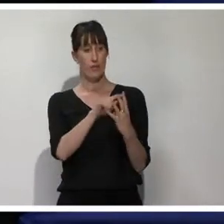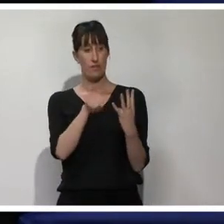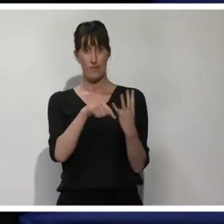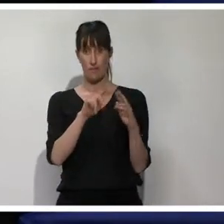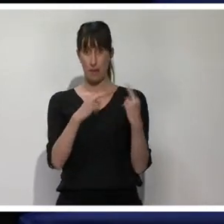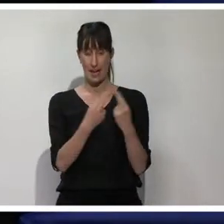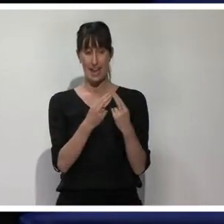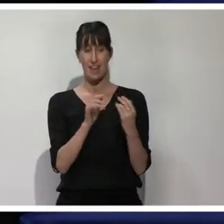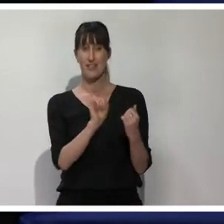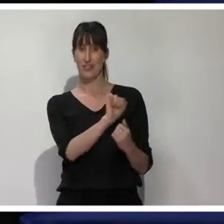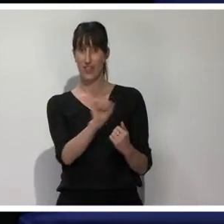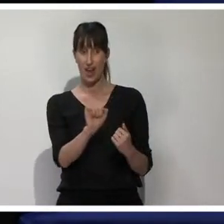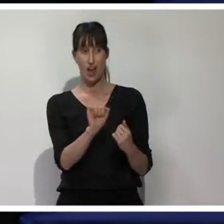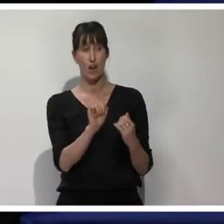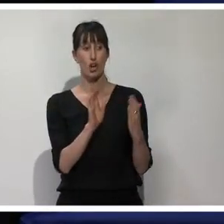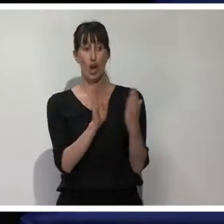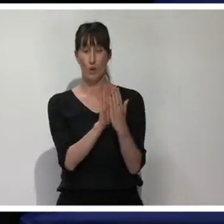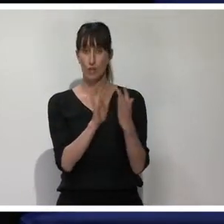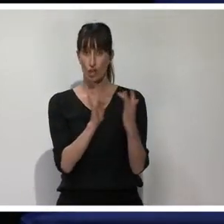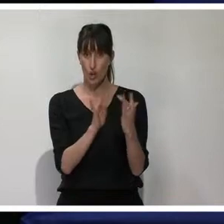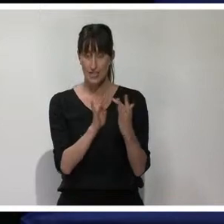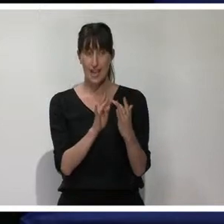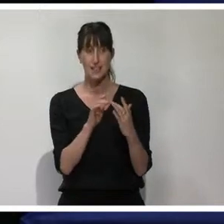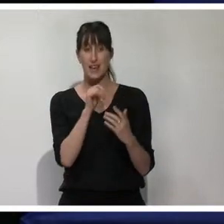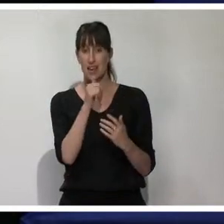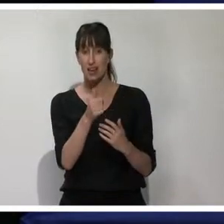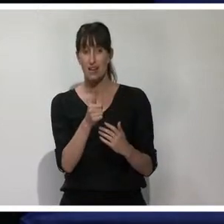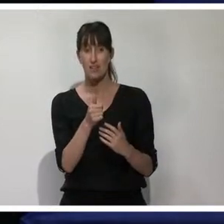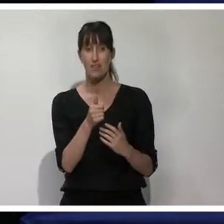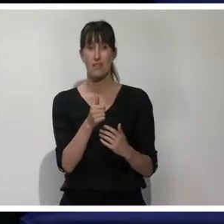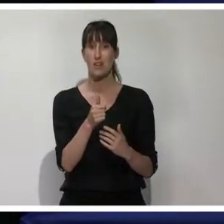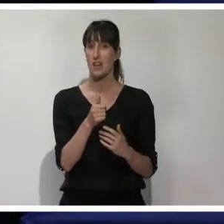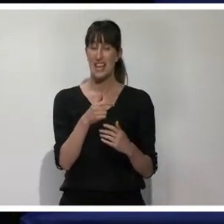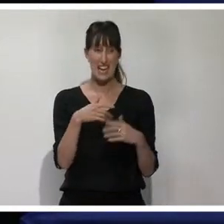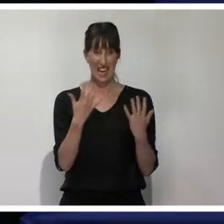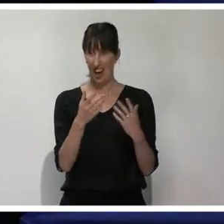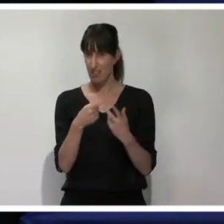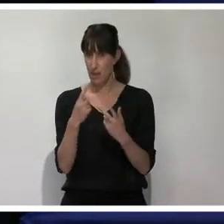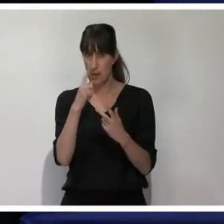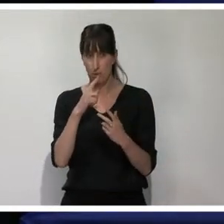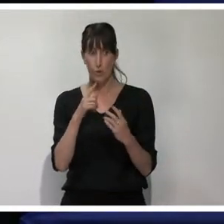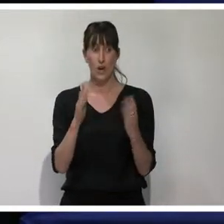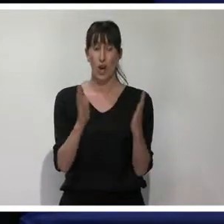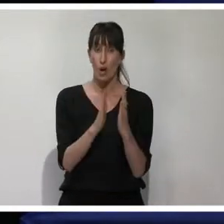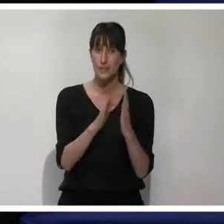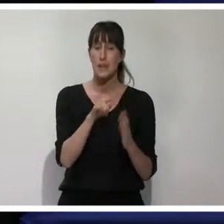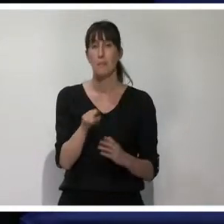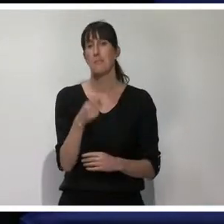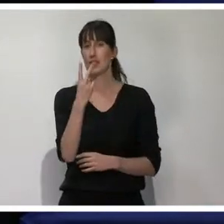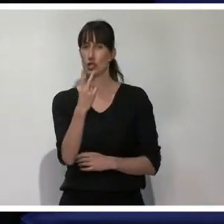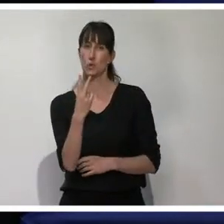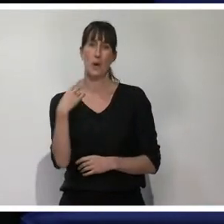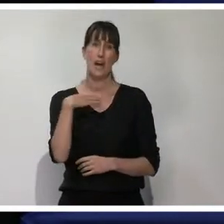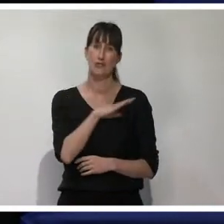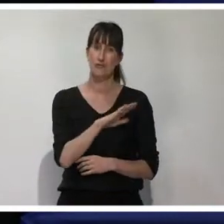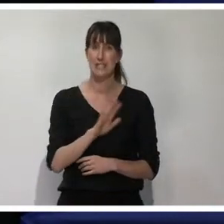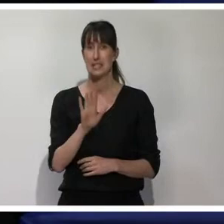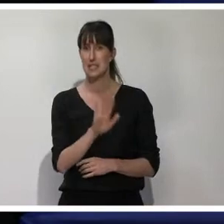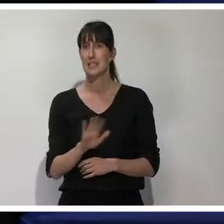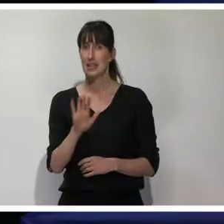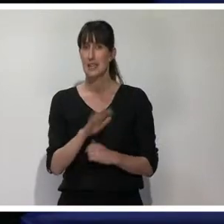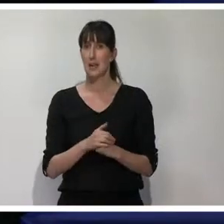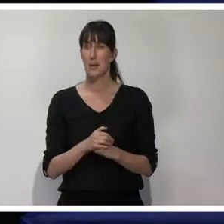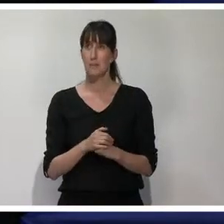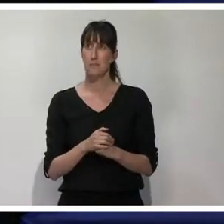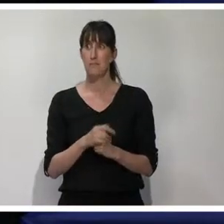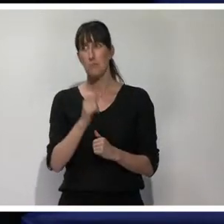people, and as well as that others who have visited and their family members. So in total, that's likely to be at least several hundred and possibly